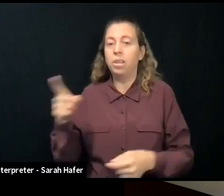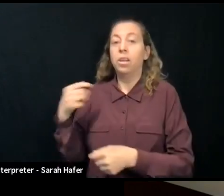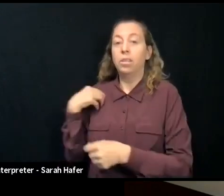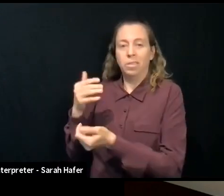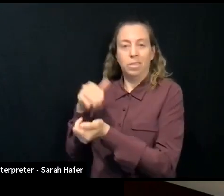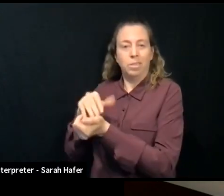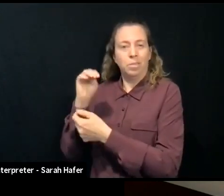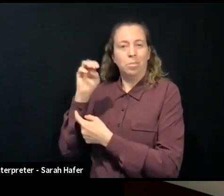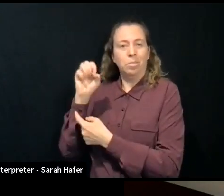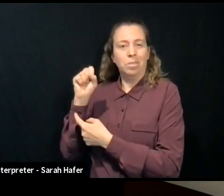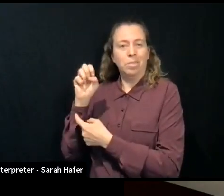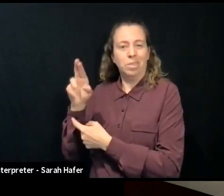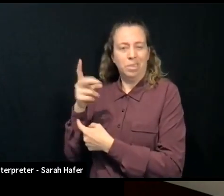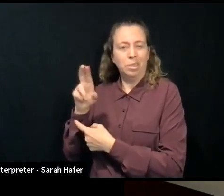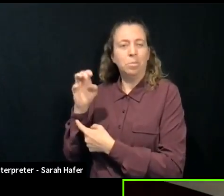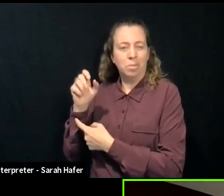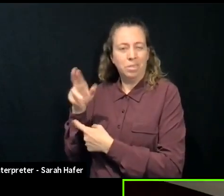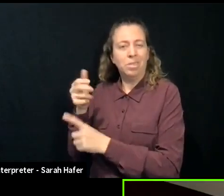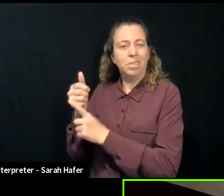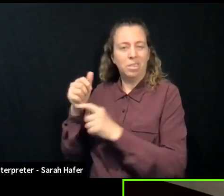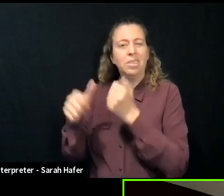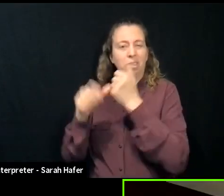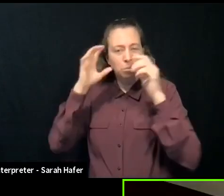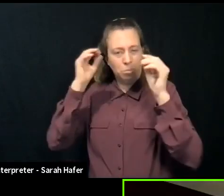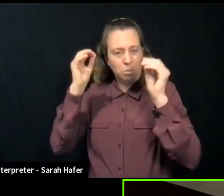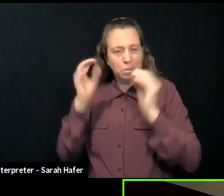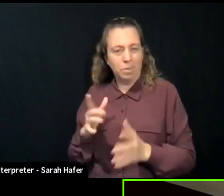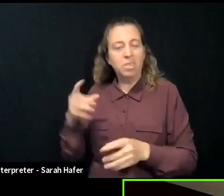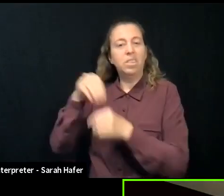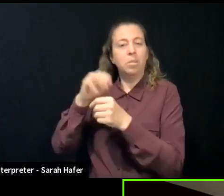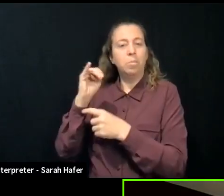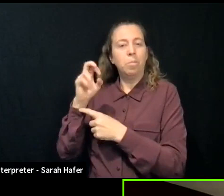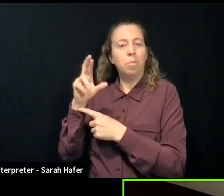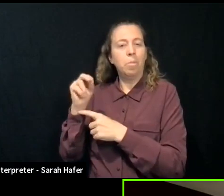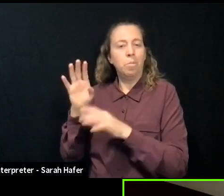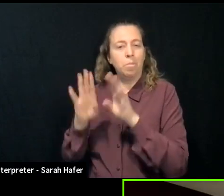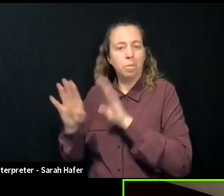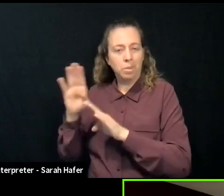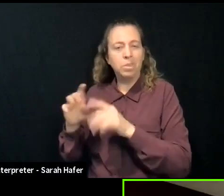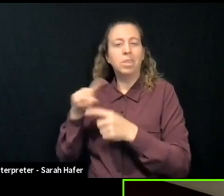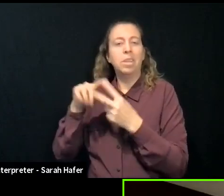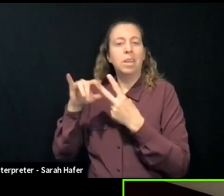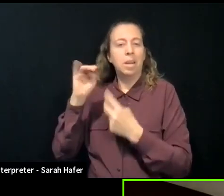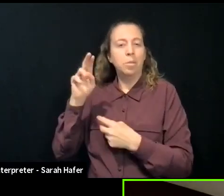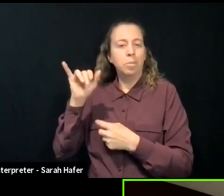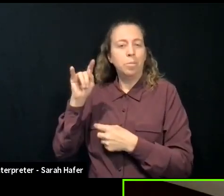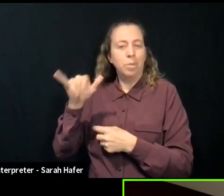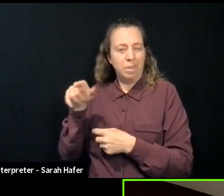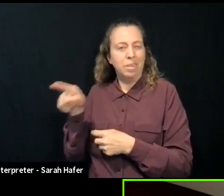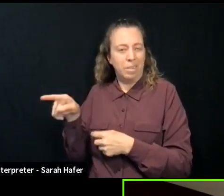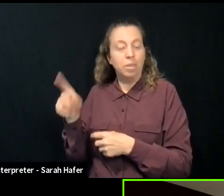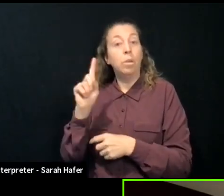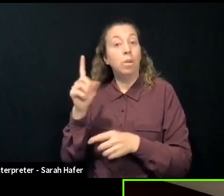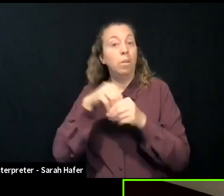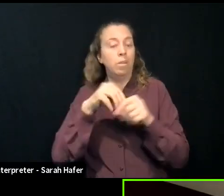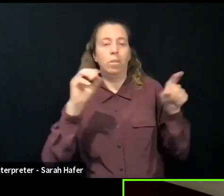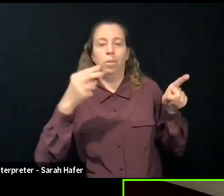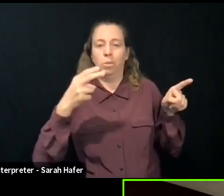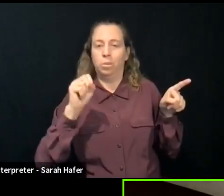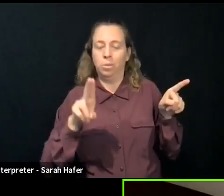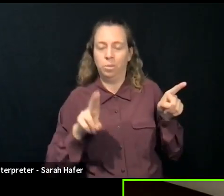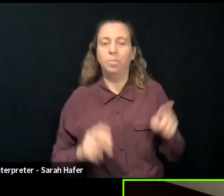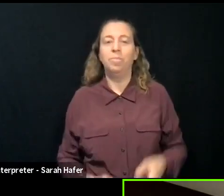Medicine. Our discussion topic today is COVID-19 variants. We know there's a lot